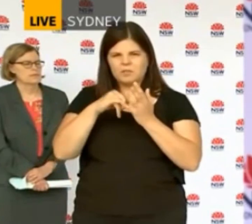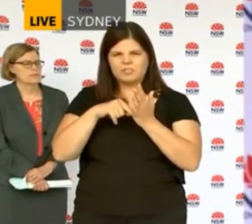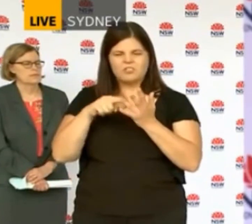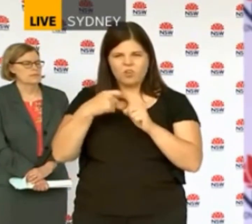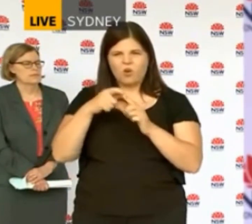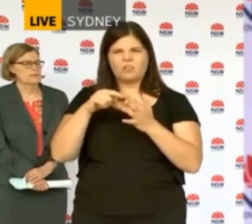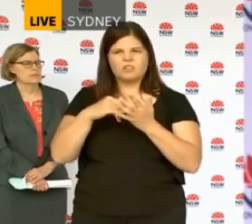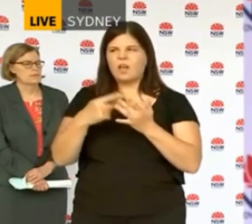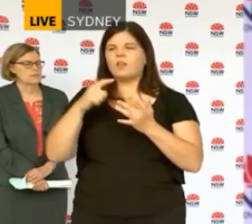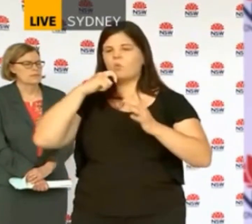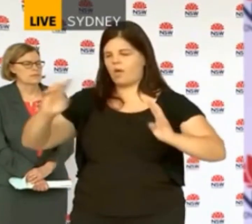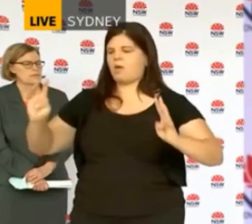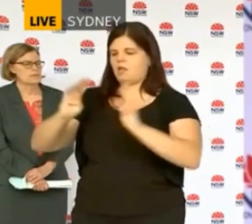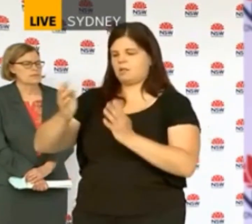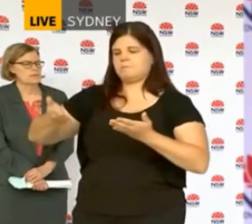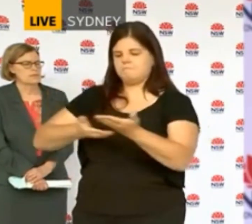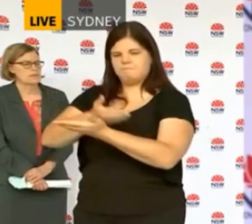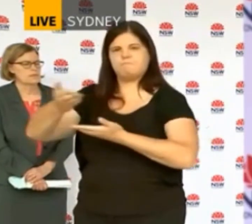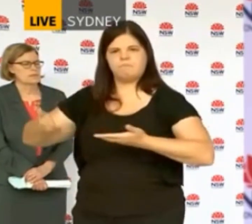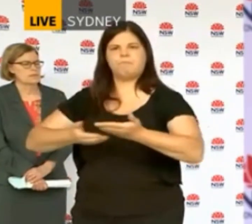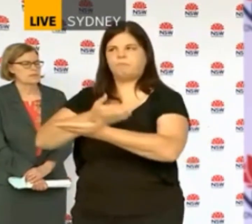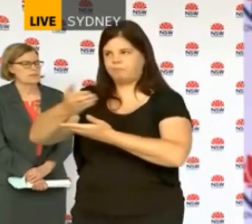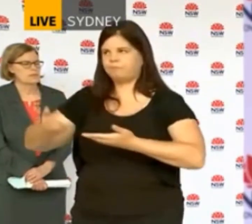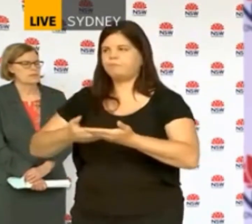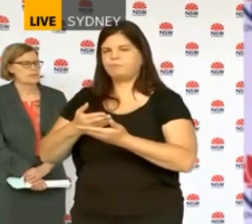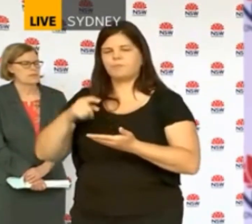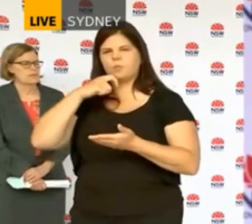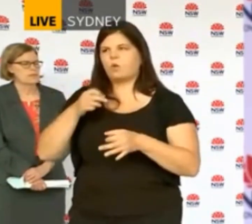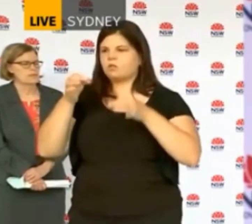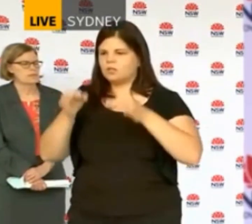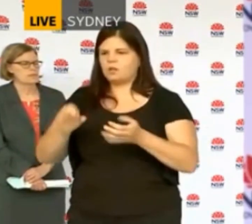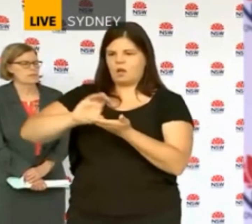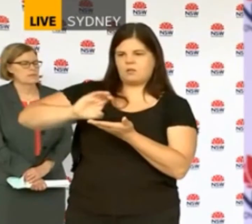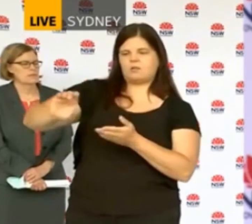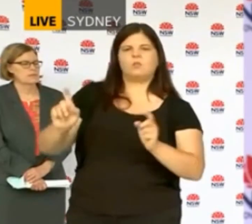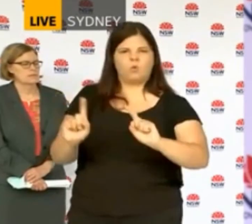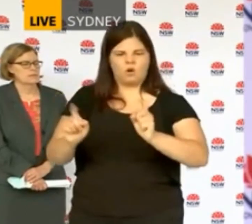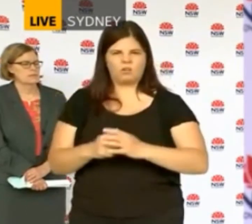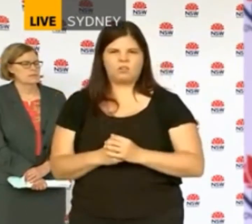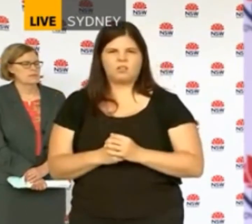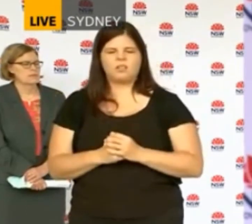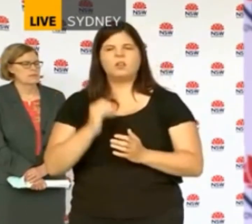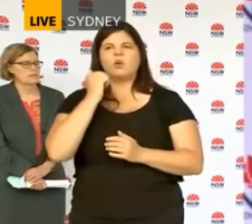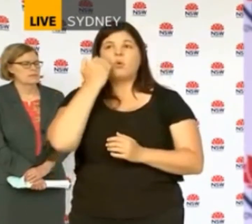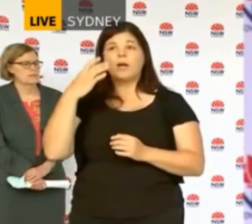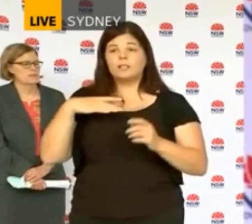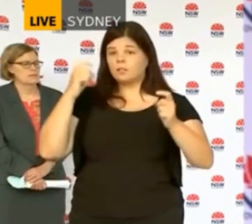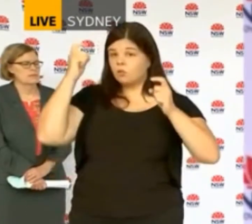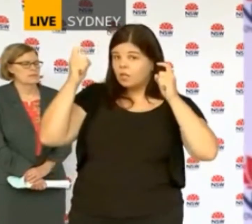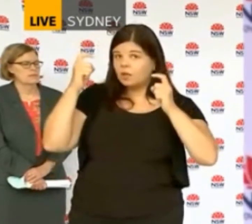community, will work through those measures. And what we'll always leave on the table is the opportunity to look after sectors that may